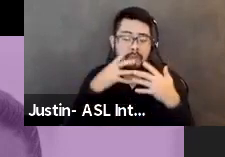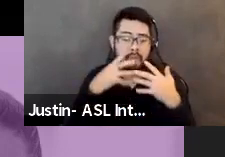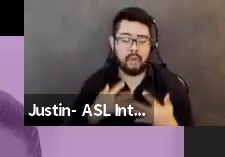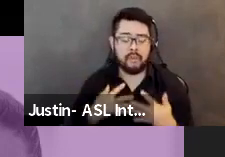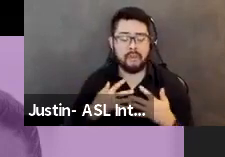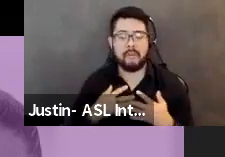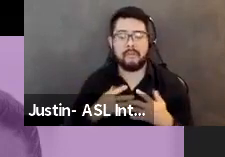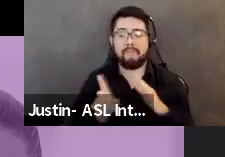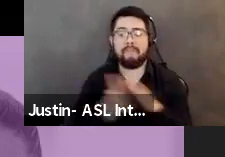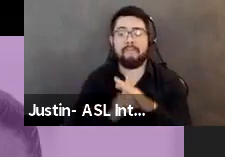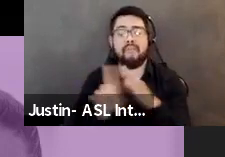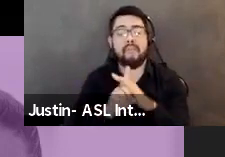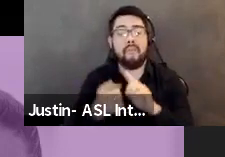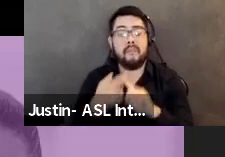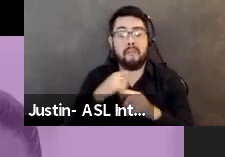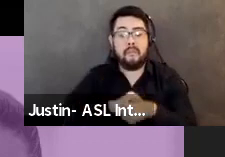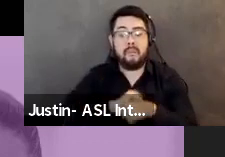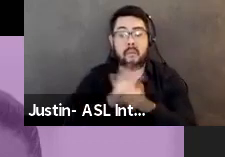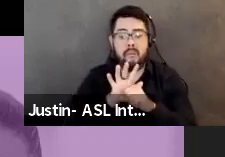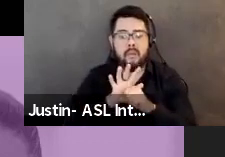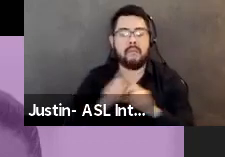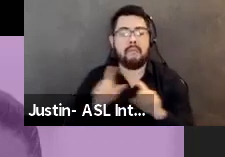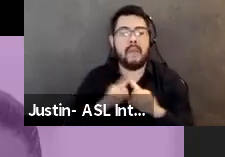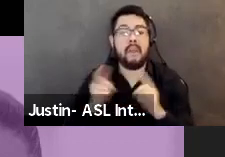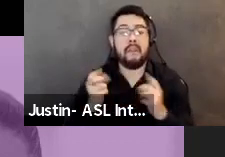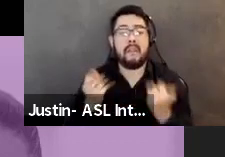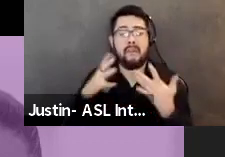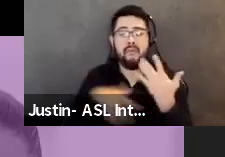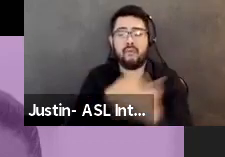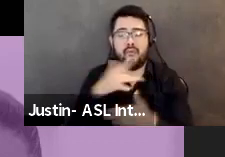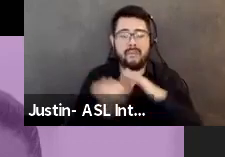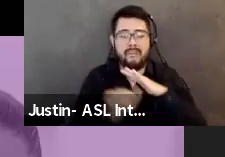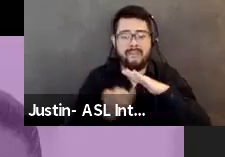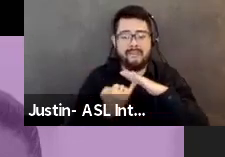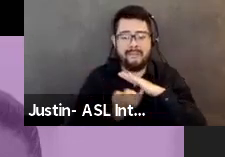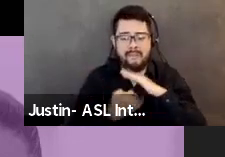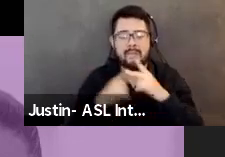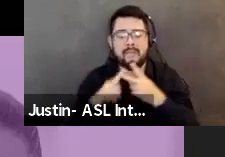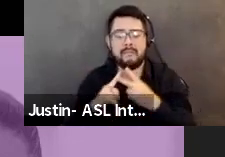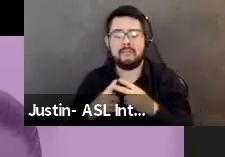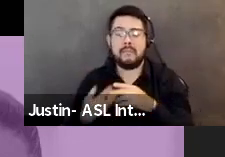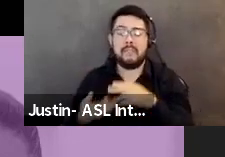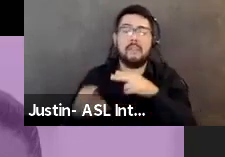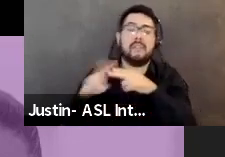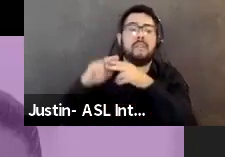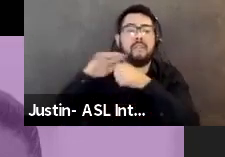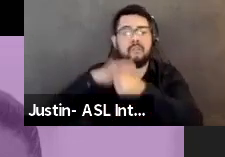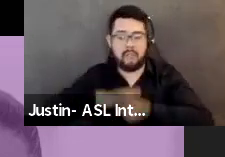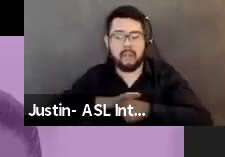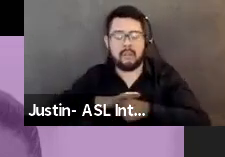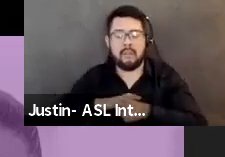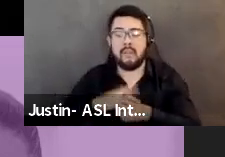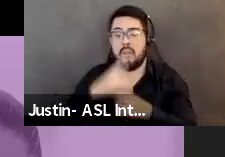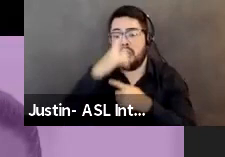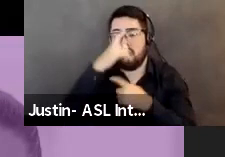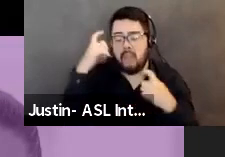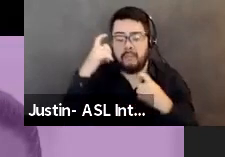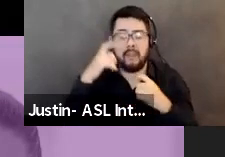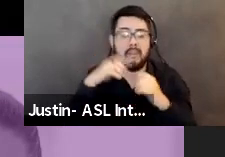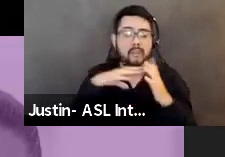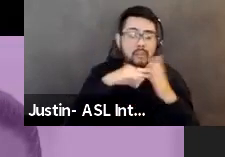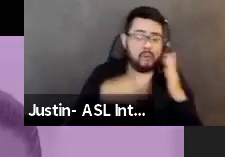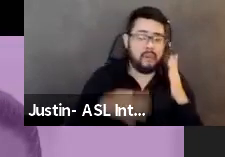current unrest is the social isolation and the increased stress and the trauma that our families and students are exposed